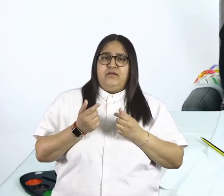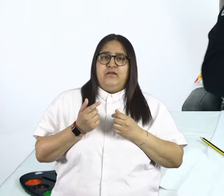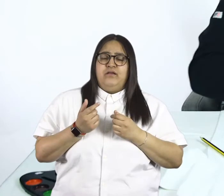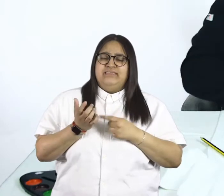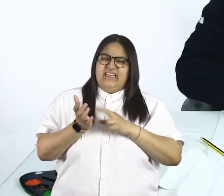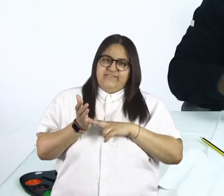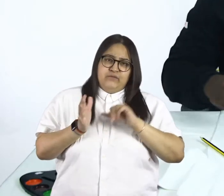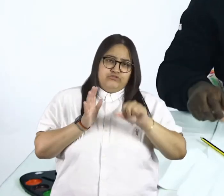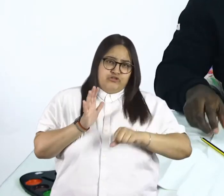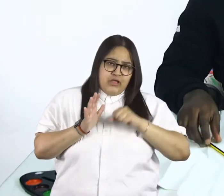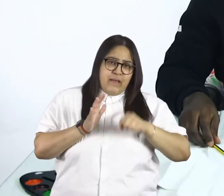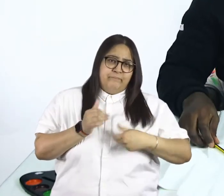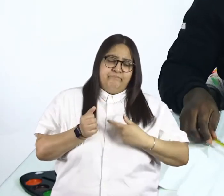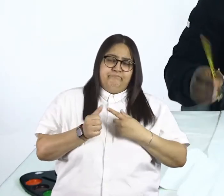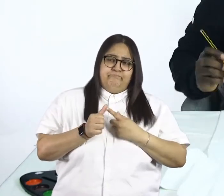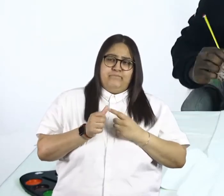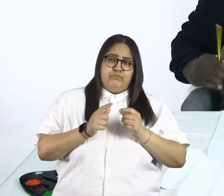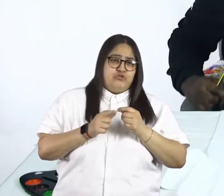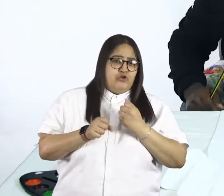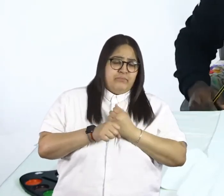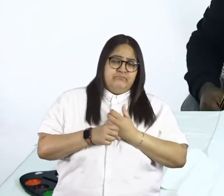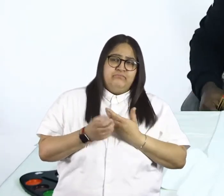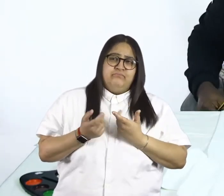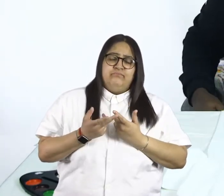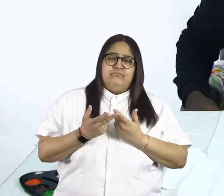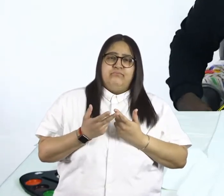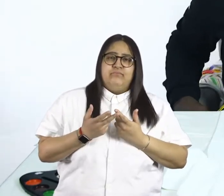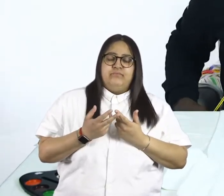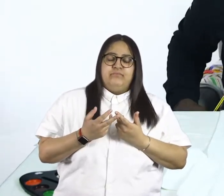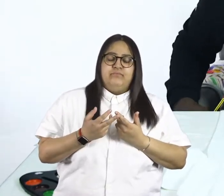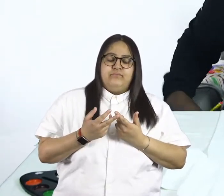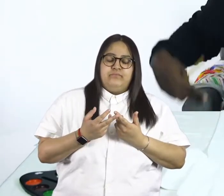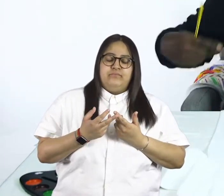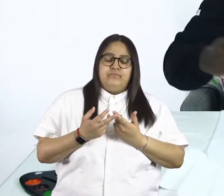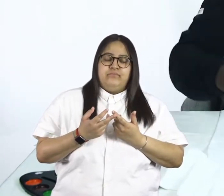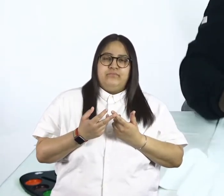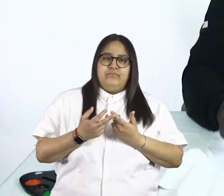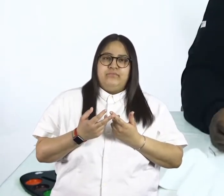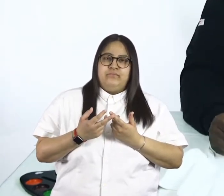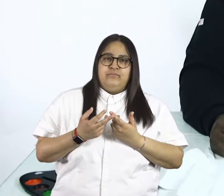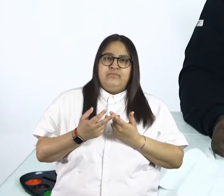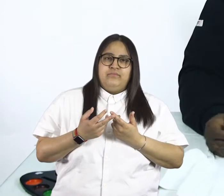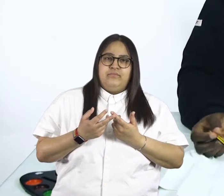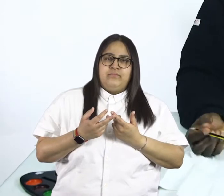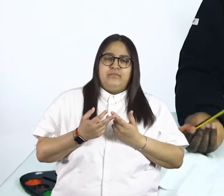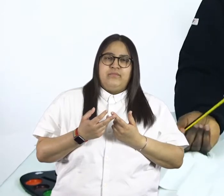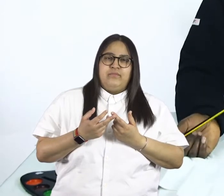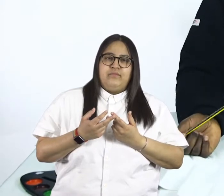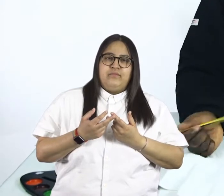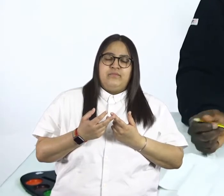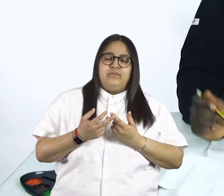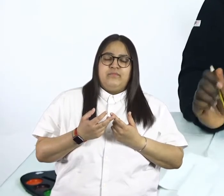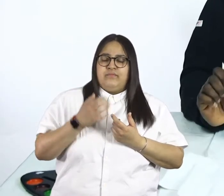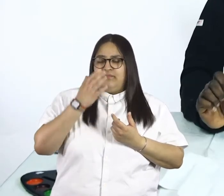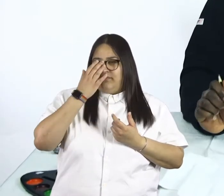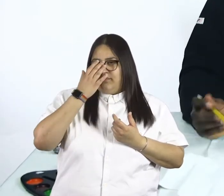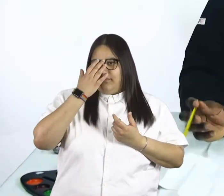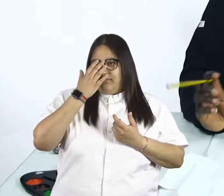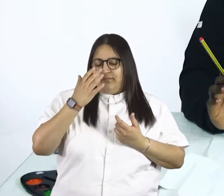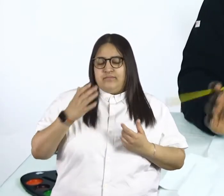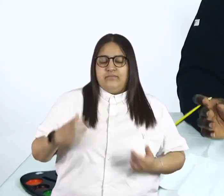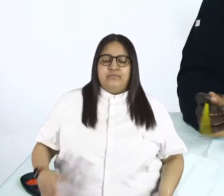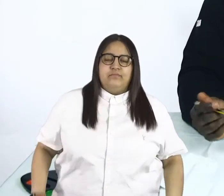program. It could be, maybe you enjoy your family on it. That'd be a good one, like a family tree, and have grandma, grandpa, and